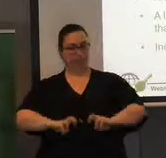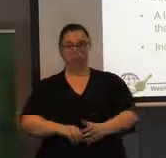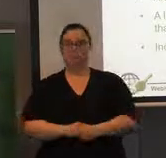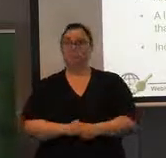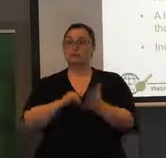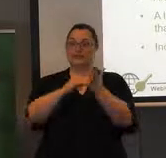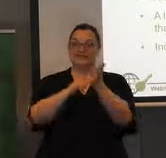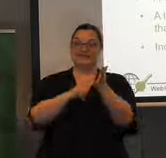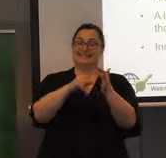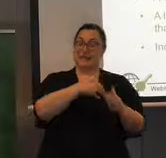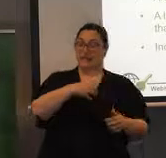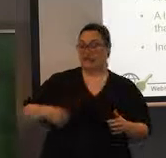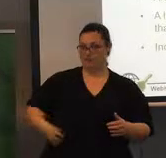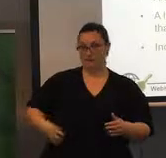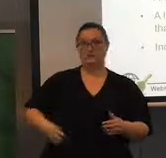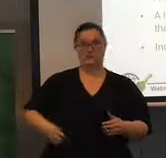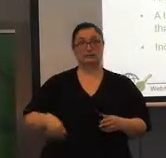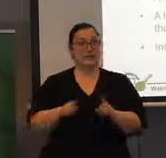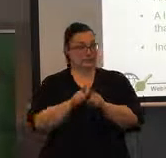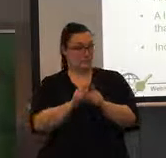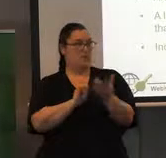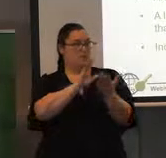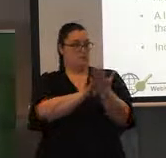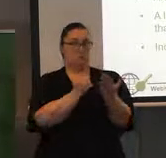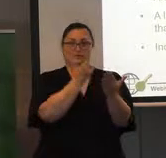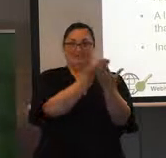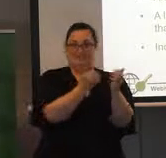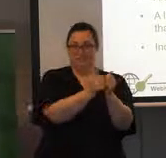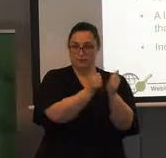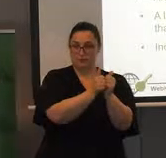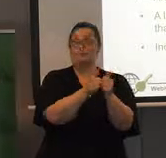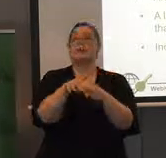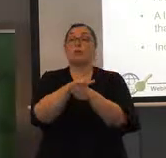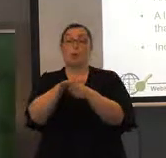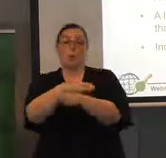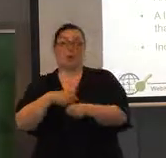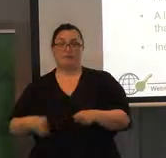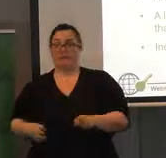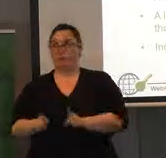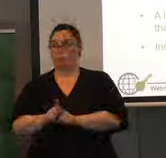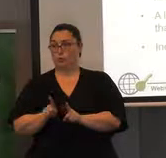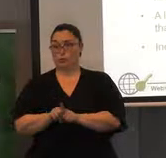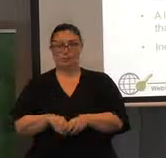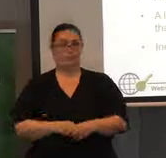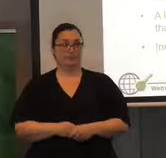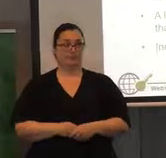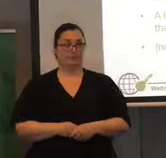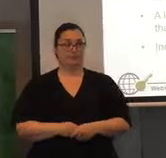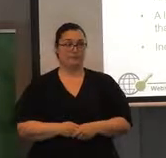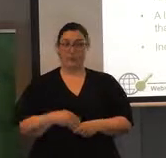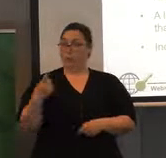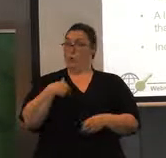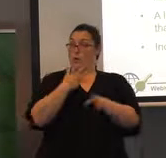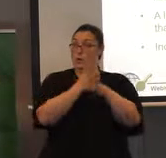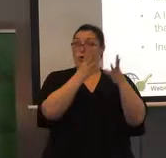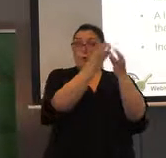about it. State governments are putting that in their tender documents too, and so are local governments. Everyone I work for, I'm